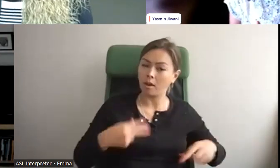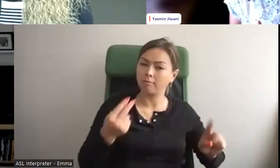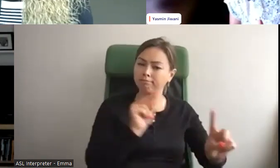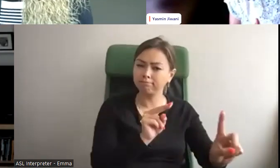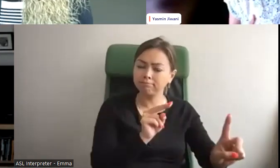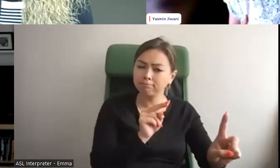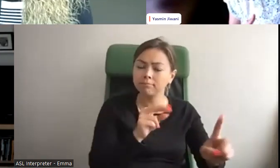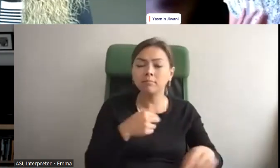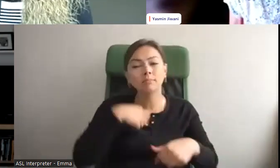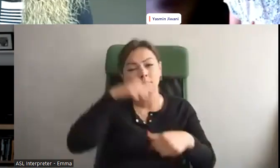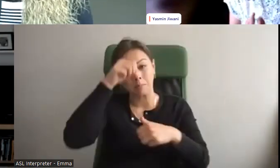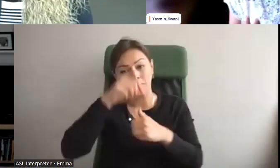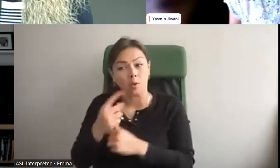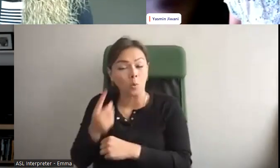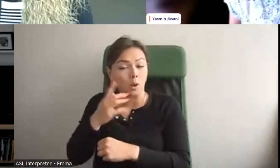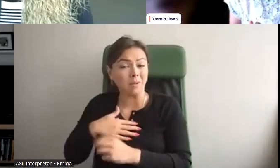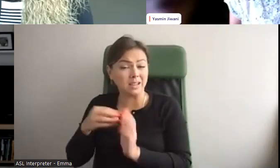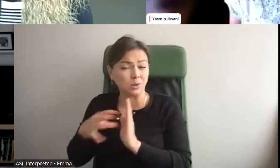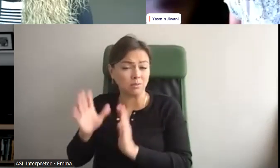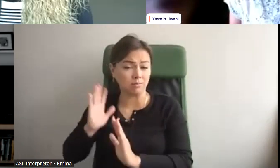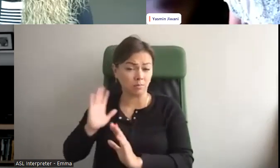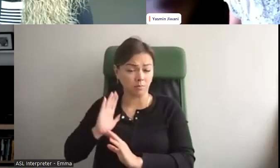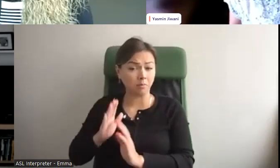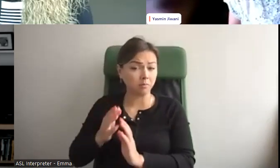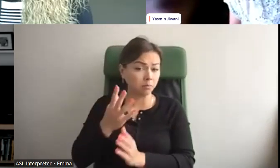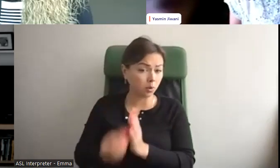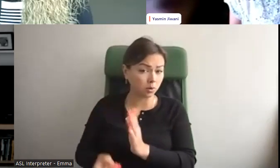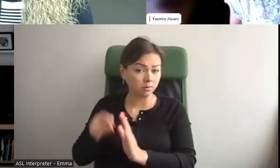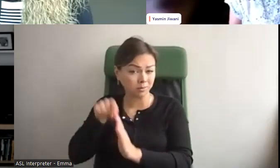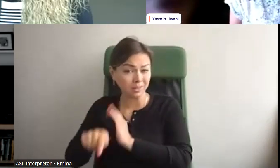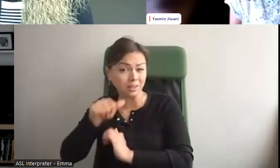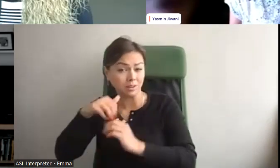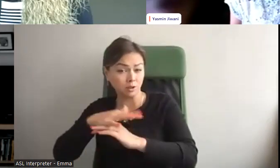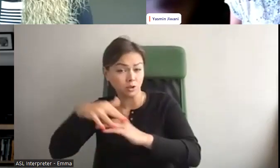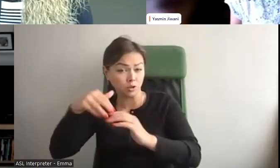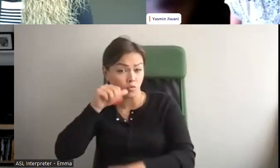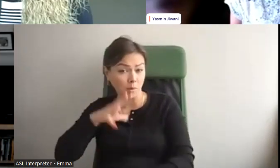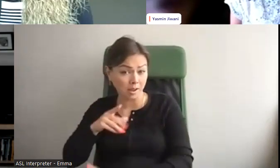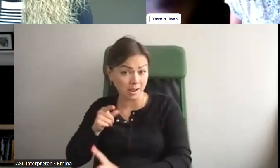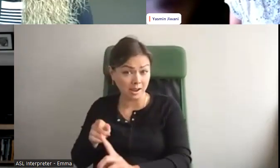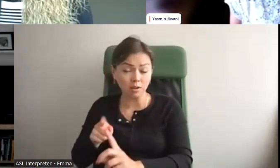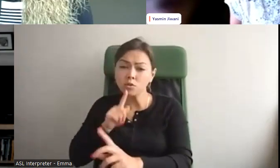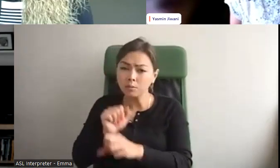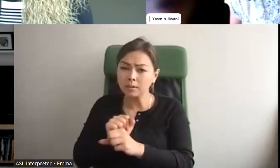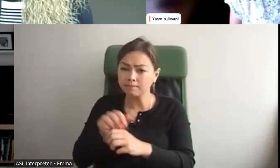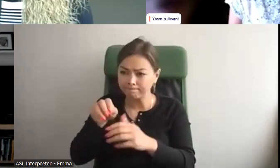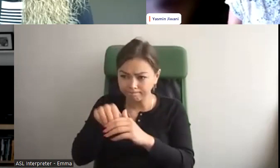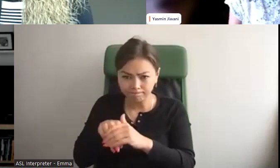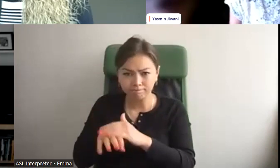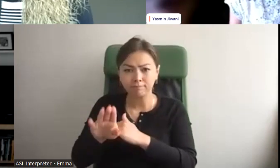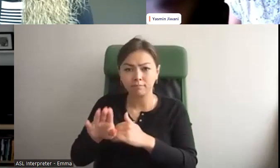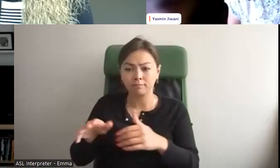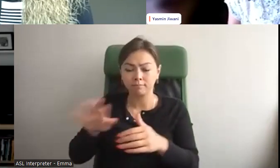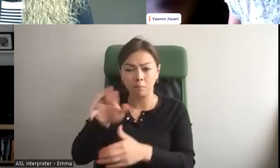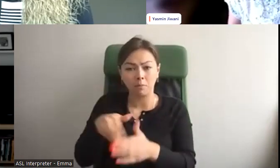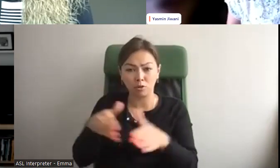the time, you know, using these kinds of tactics, actually went onto the main street in Montreal, St. Catharines, and